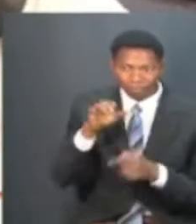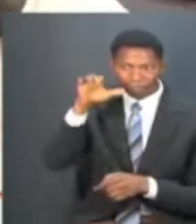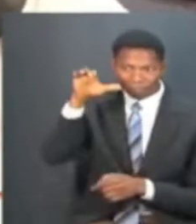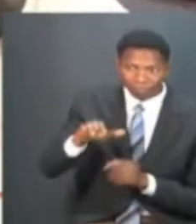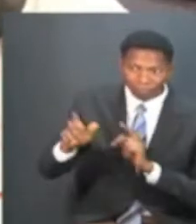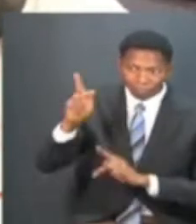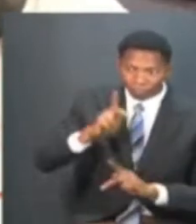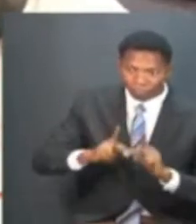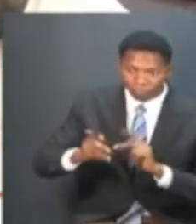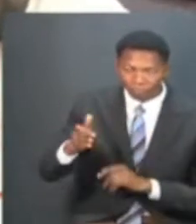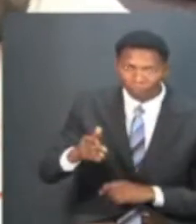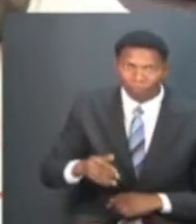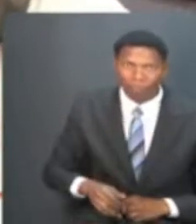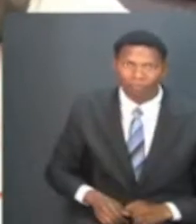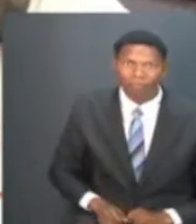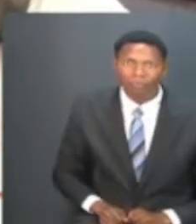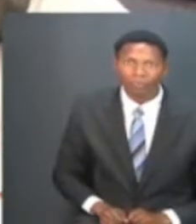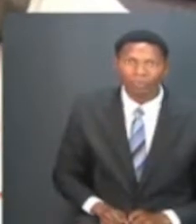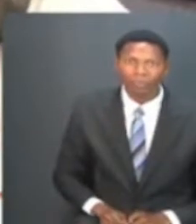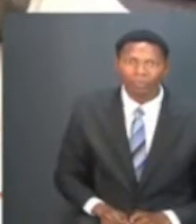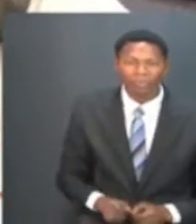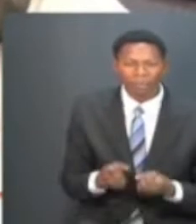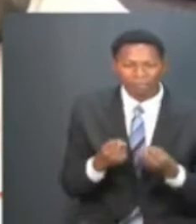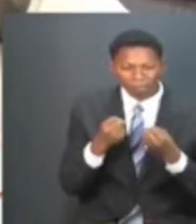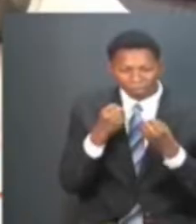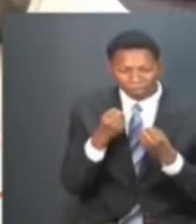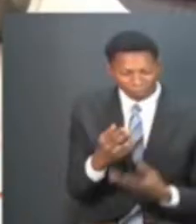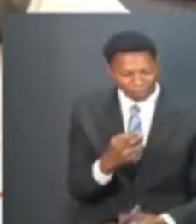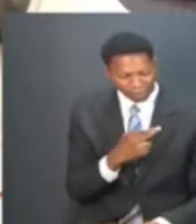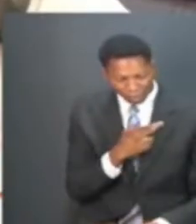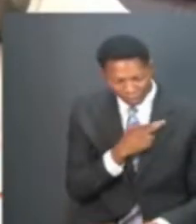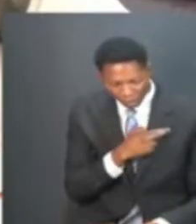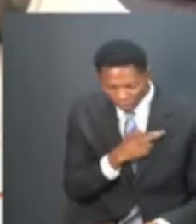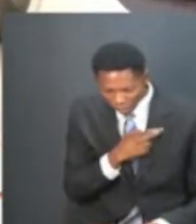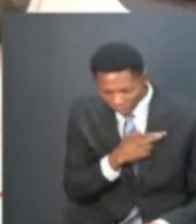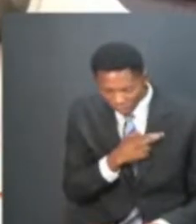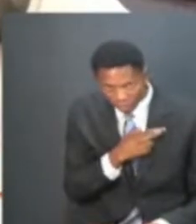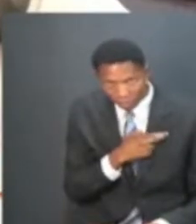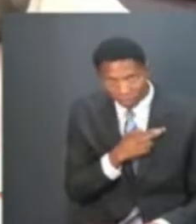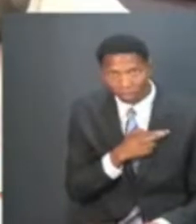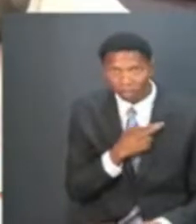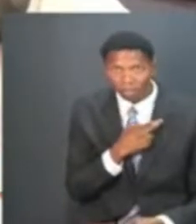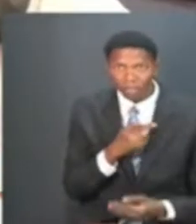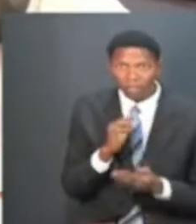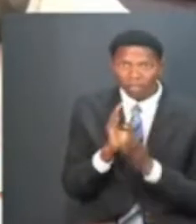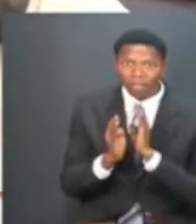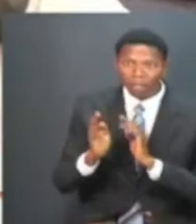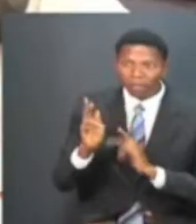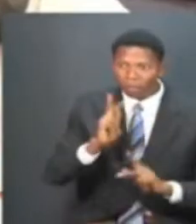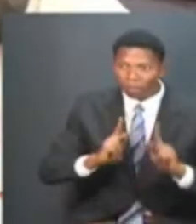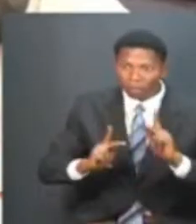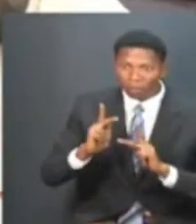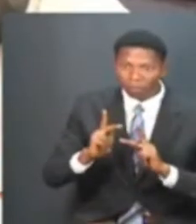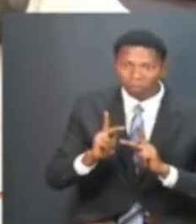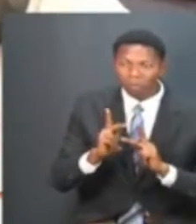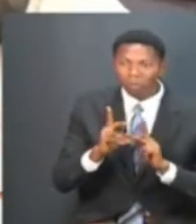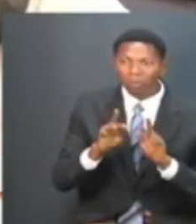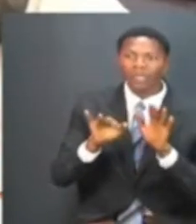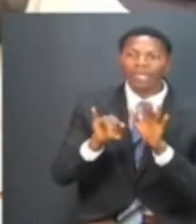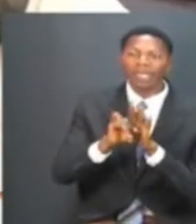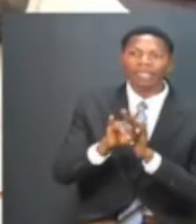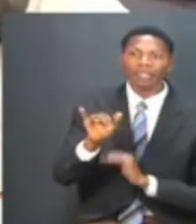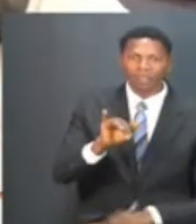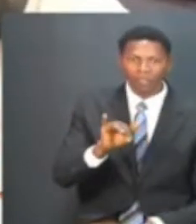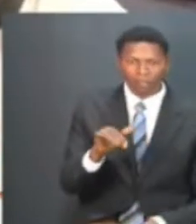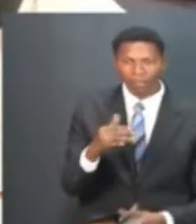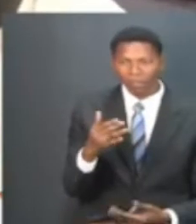the regrets and views expressed by members are identified with same, except